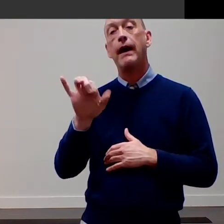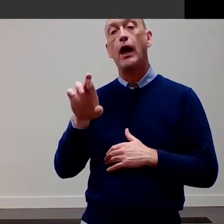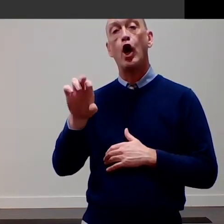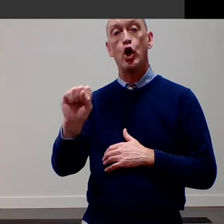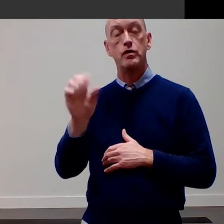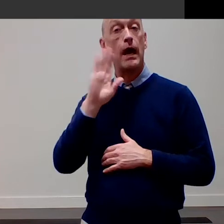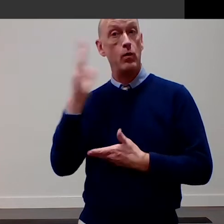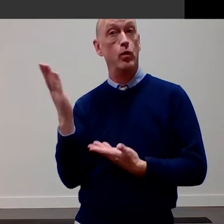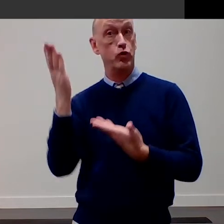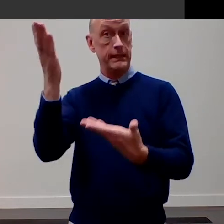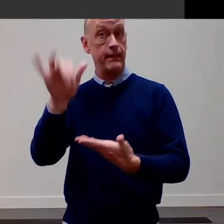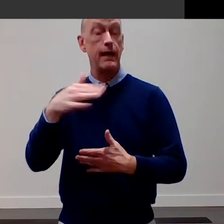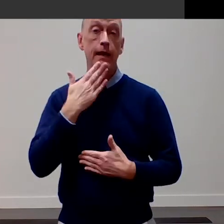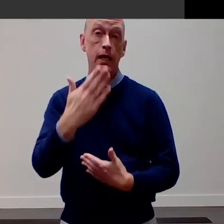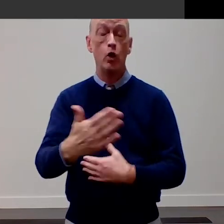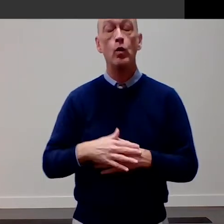will present that. Thank you.